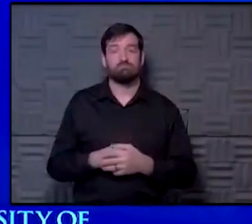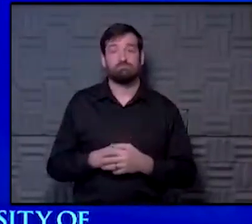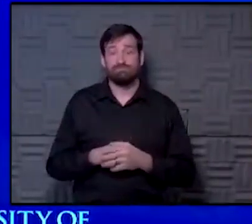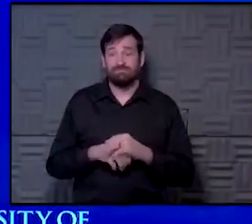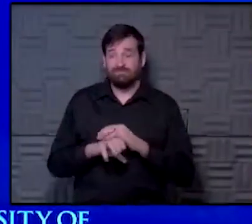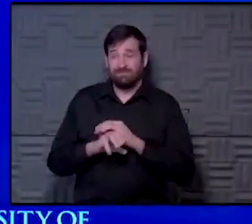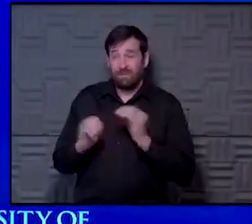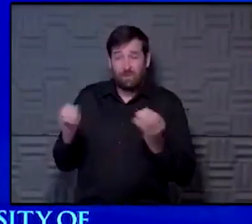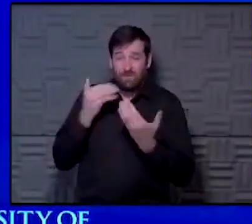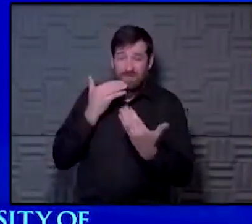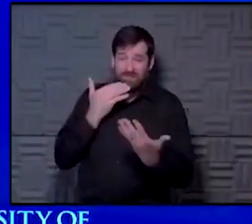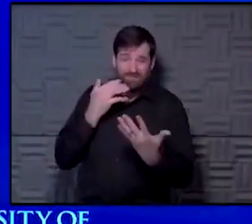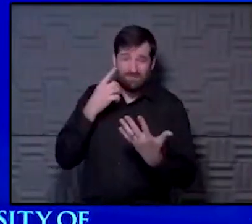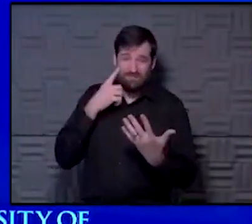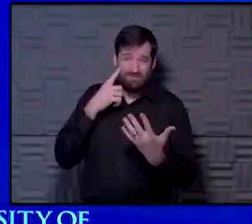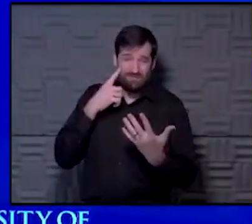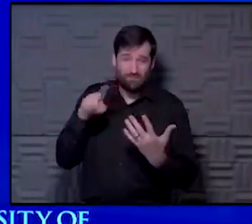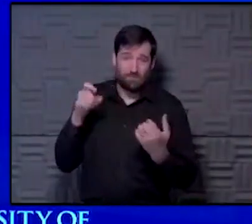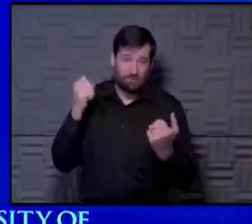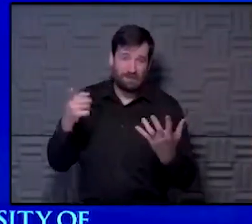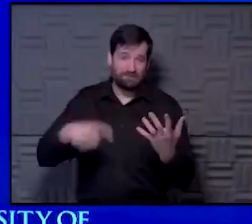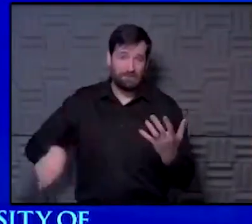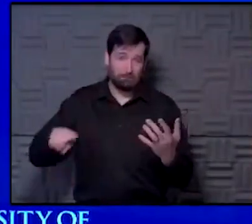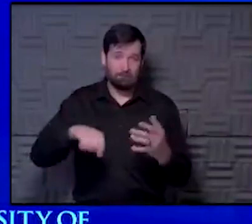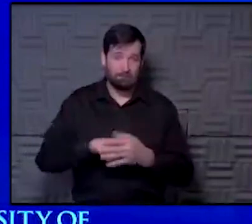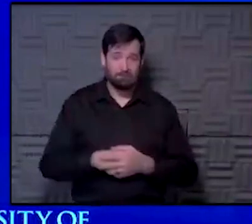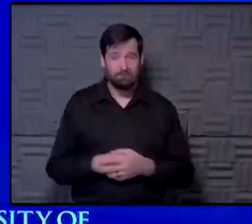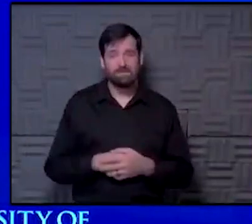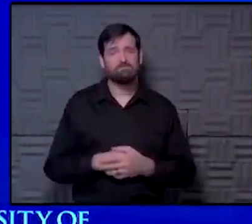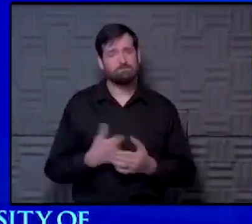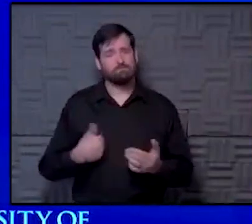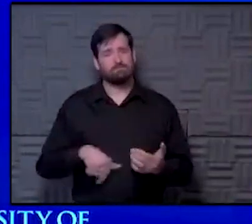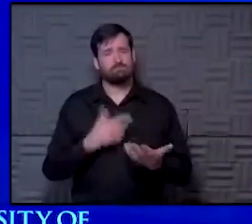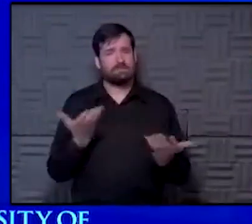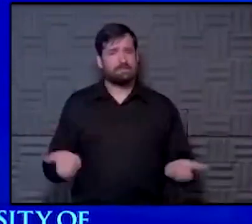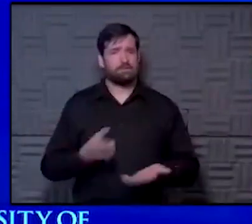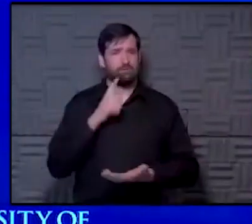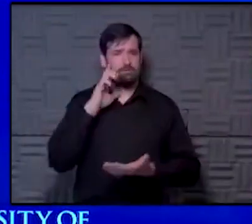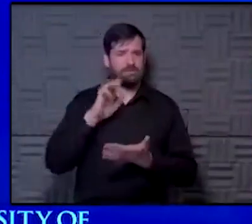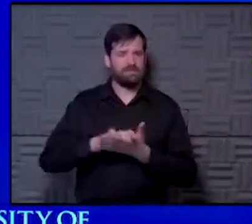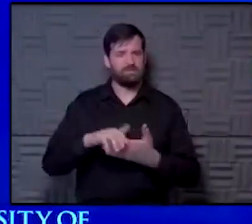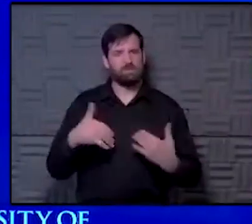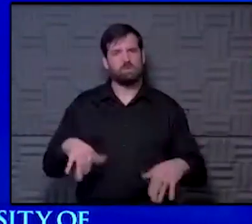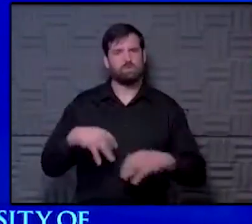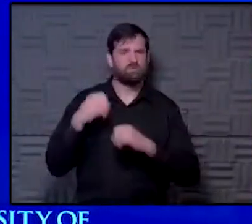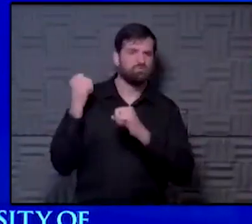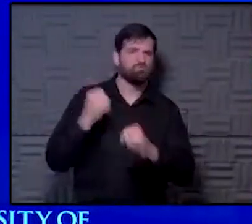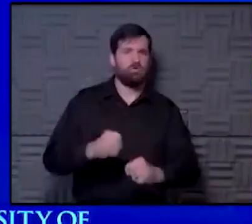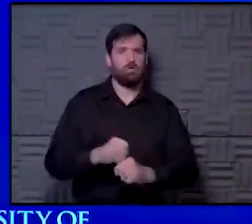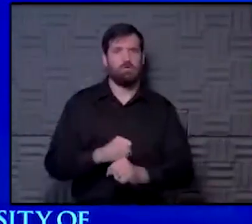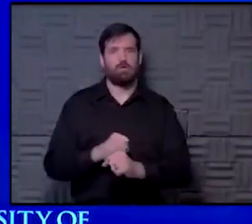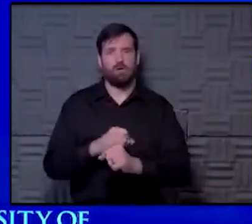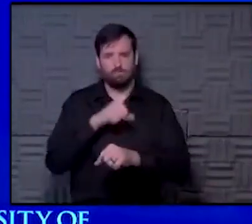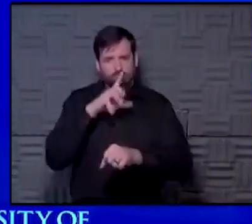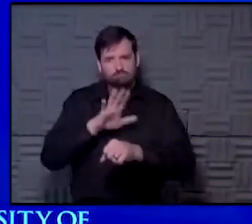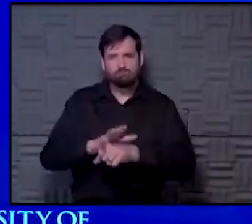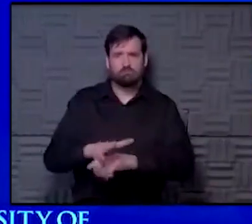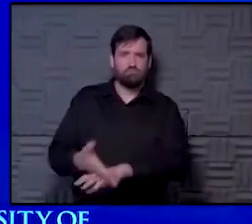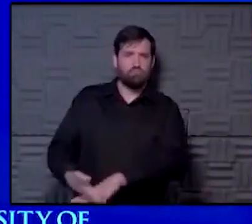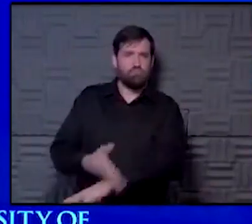job at this point in time. I think, we all believe here strongly in our commitment to improving the health of our